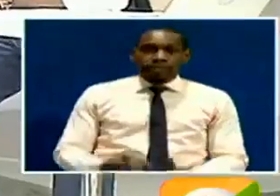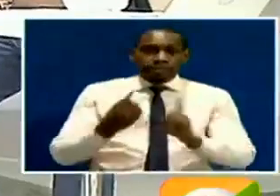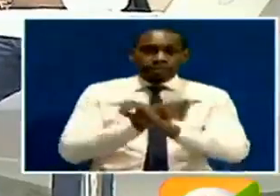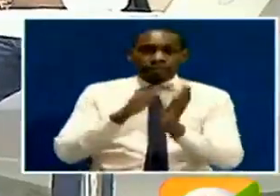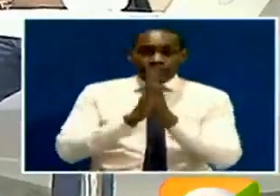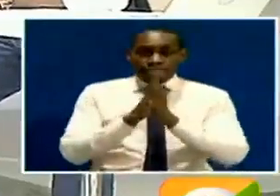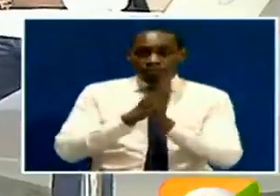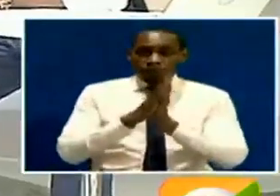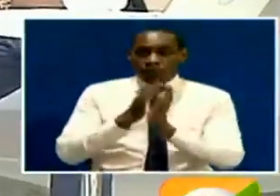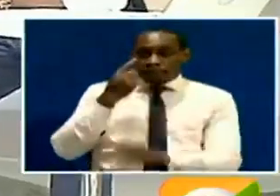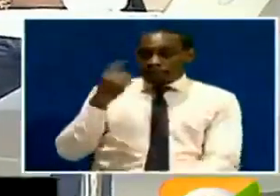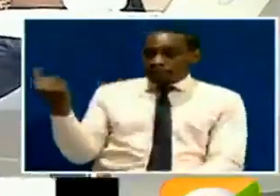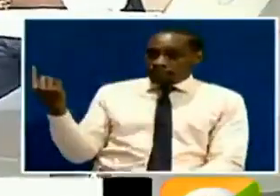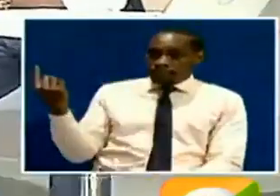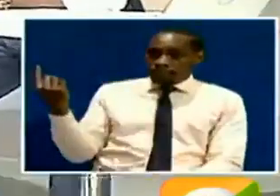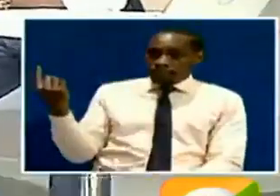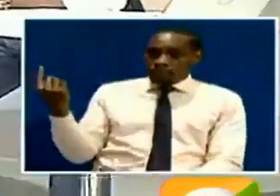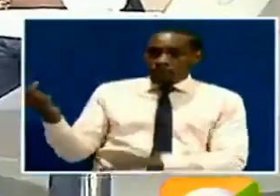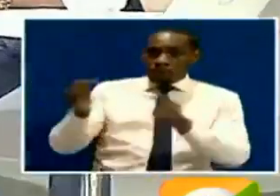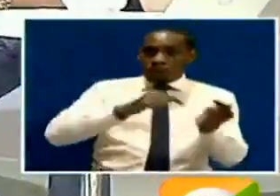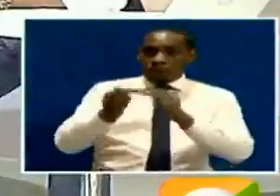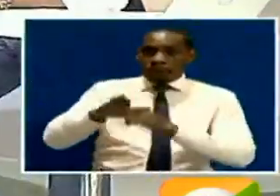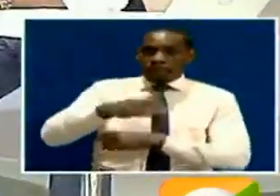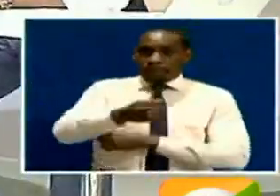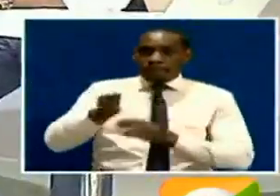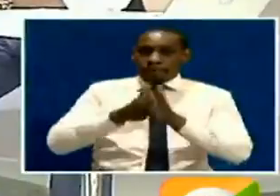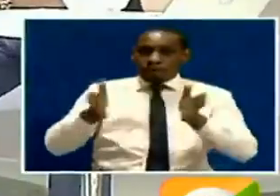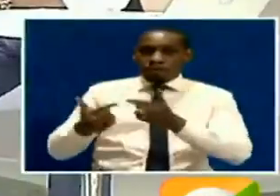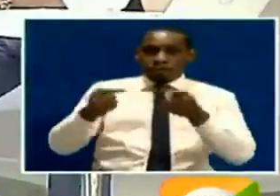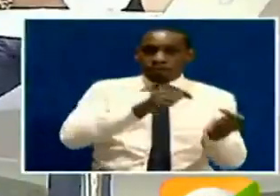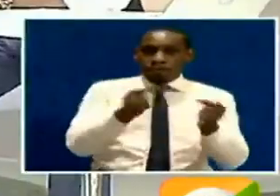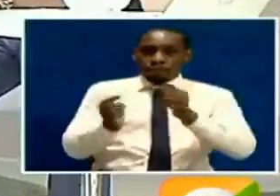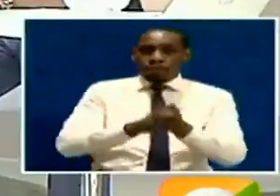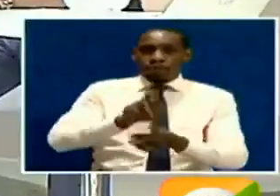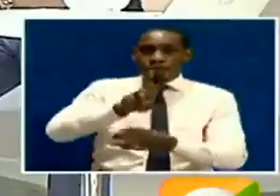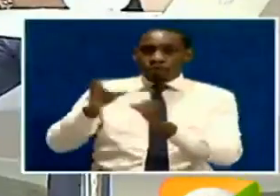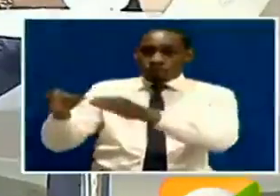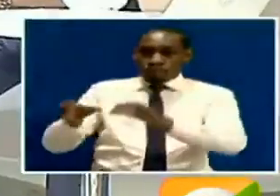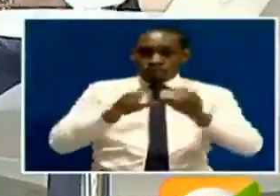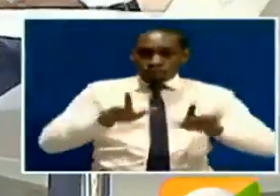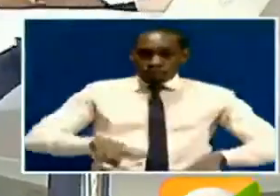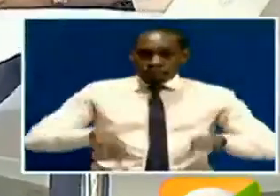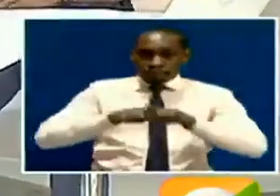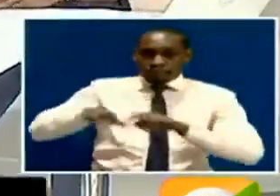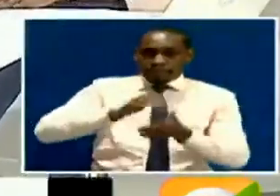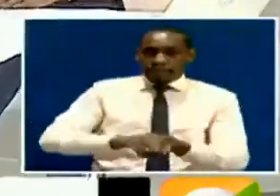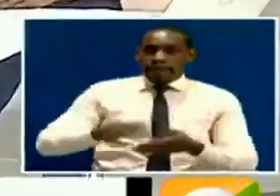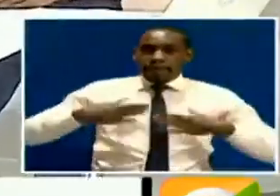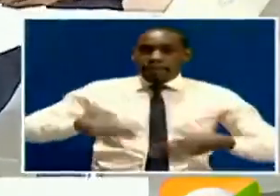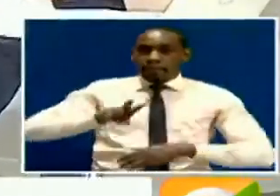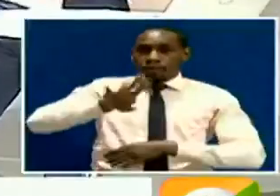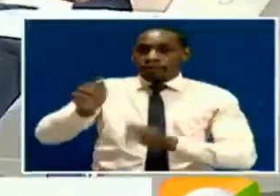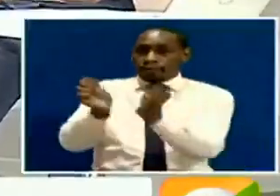something else you're talking about. This was a very chaotic scene. It was around Mlango Kubwa. There's a bit of a tussle between two different communities living there. 25 people